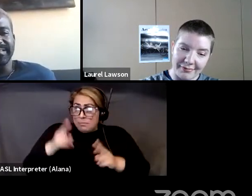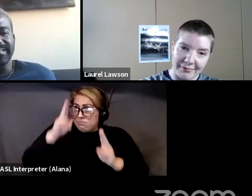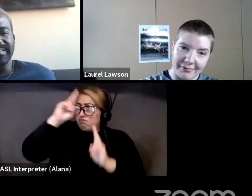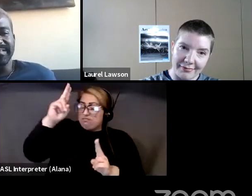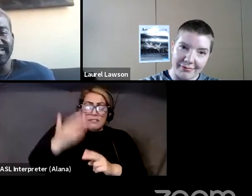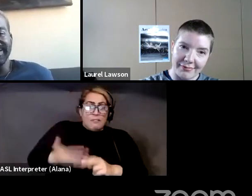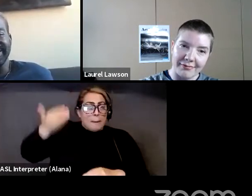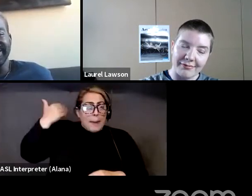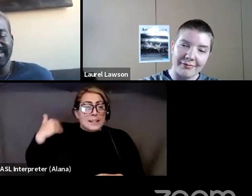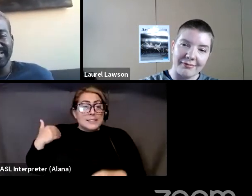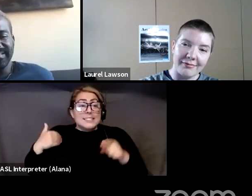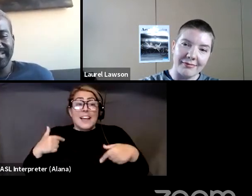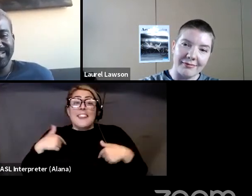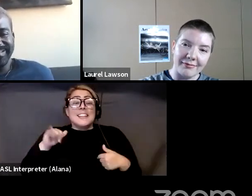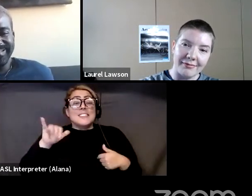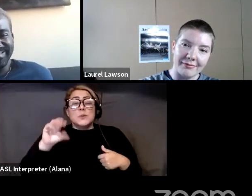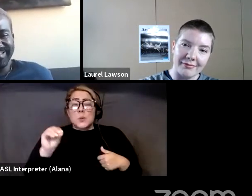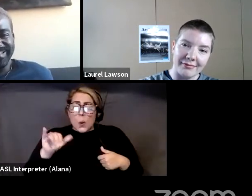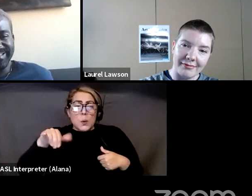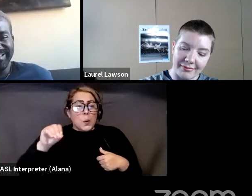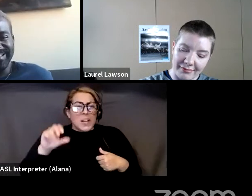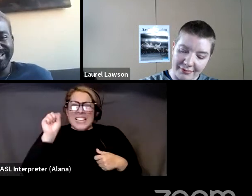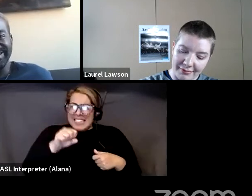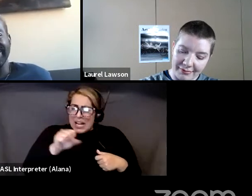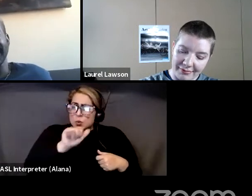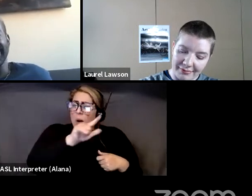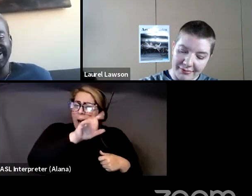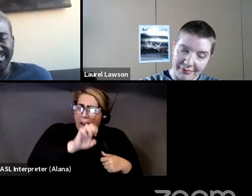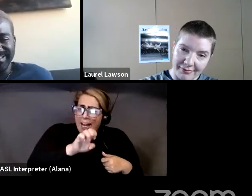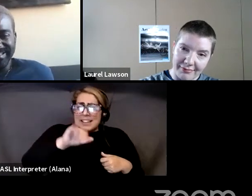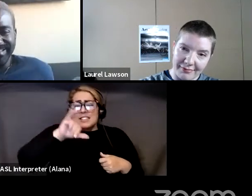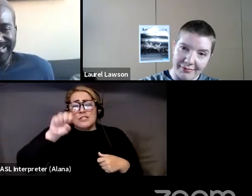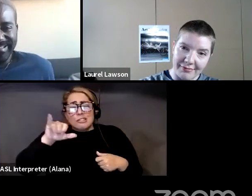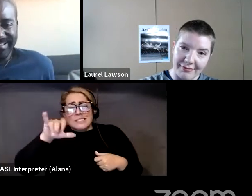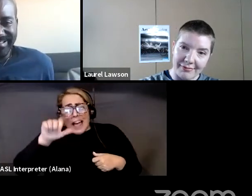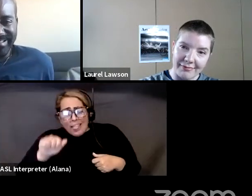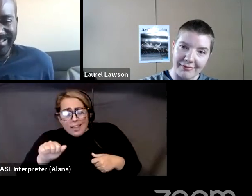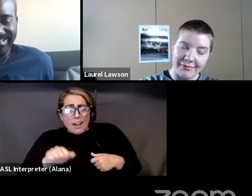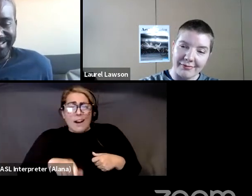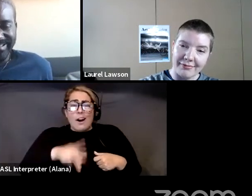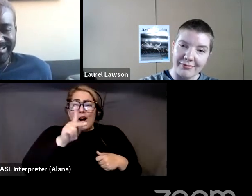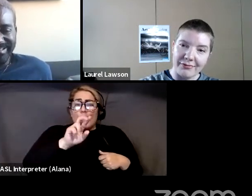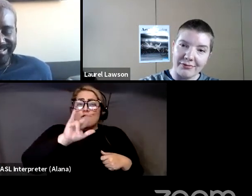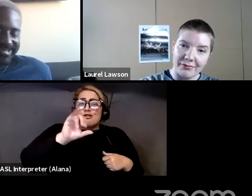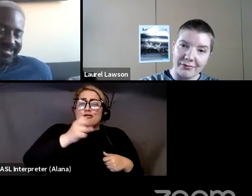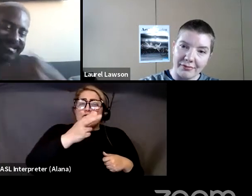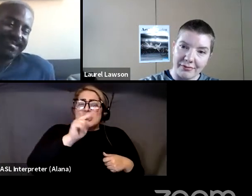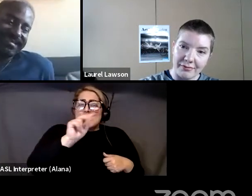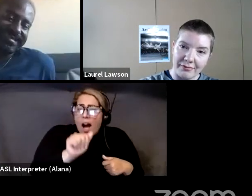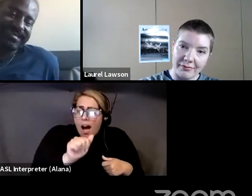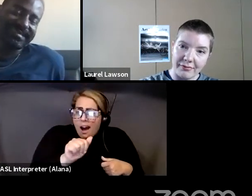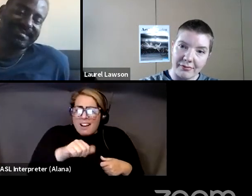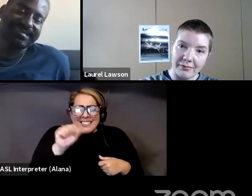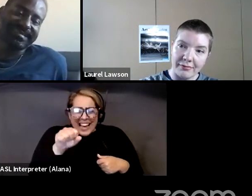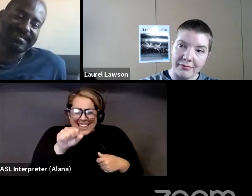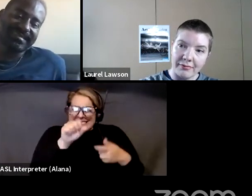This is Yo-Yo. Yes to Josiah. Yes to Alice. Yes to Krishna. I'm